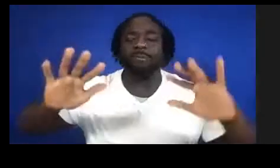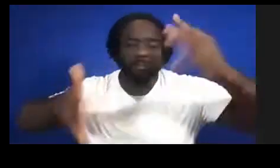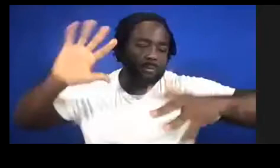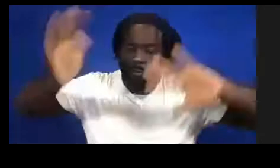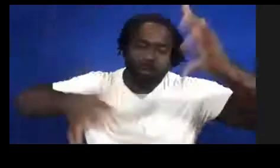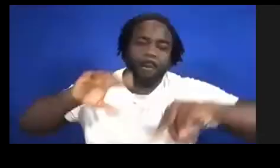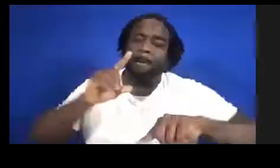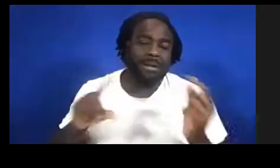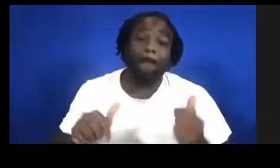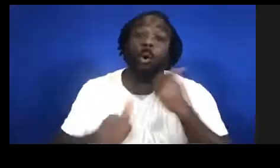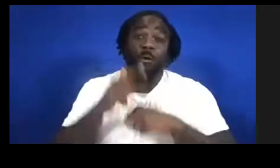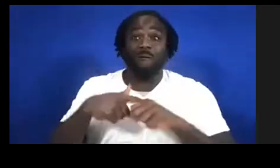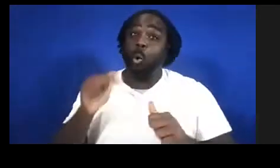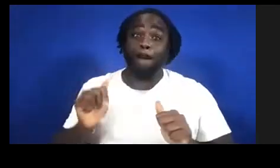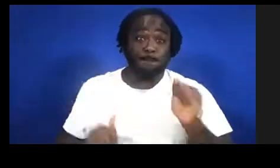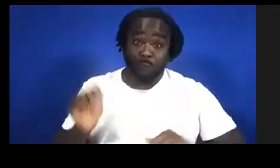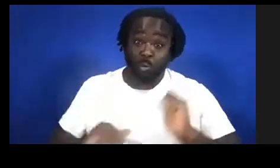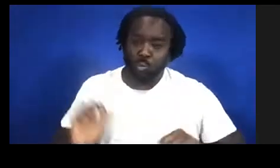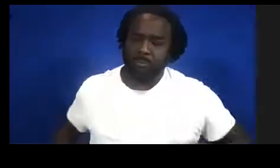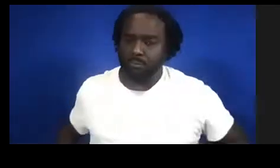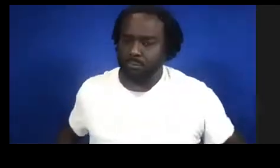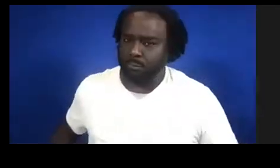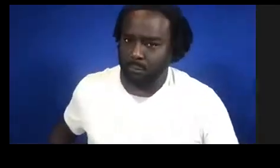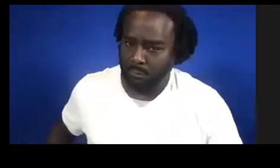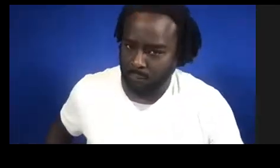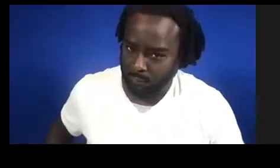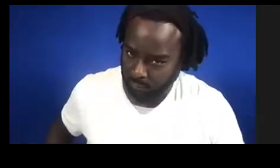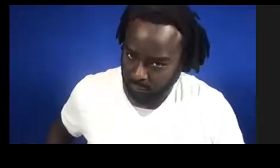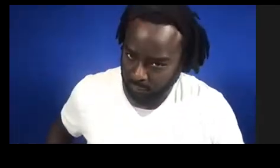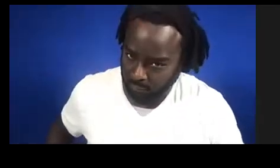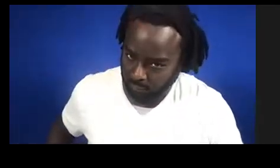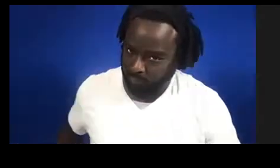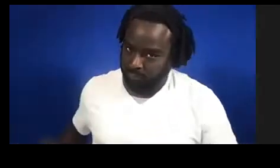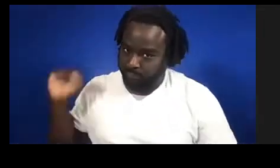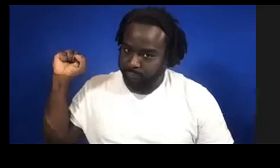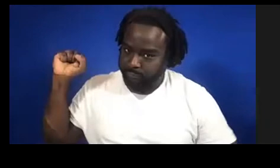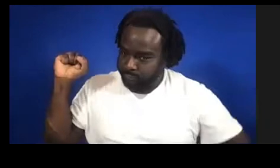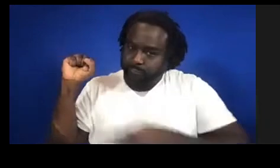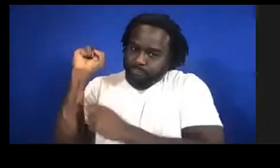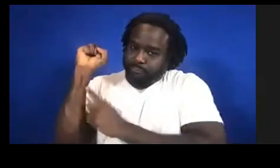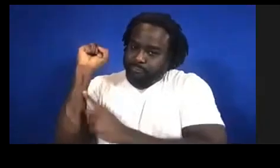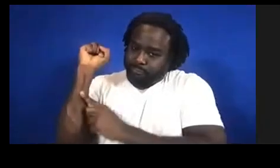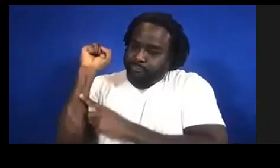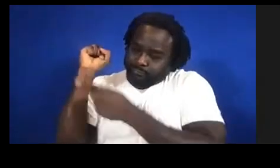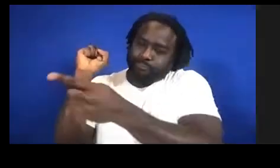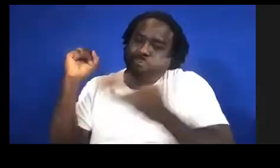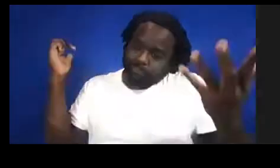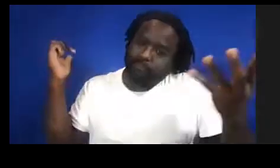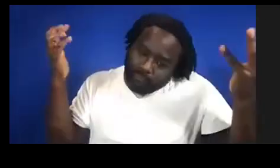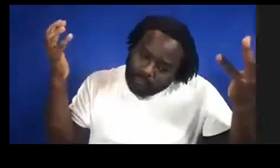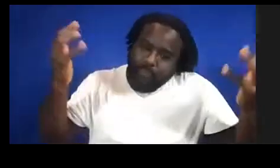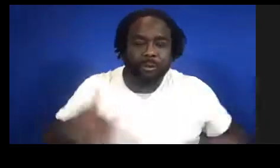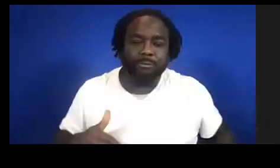If I'm in a meeting and I got something, some business going on, sure, that might work. But for a performance,